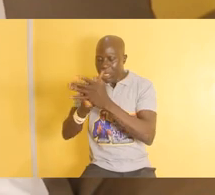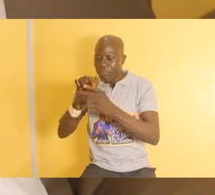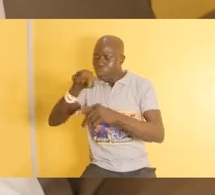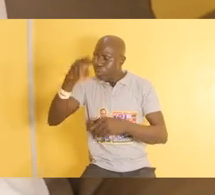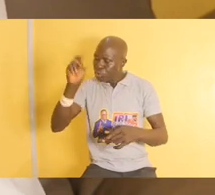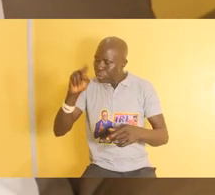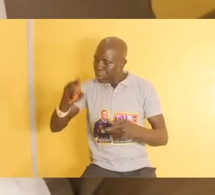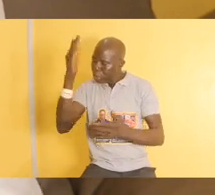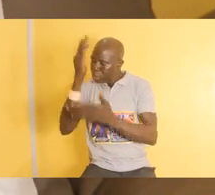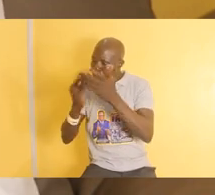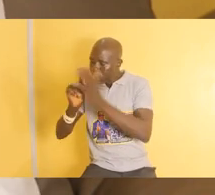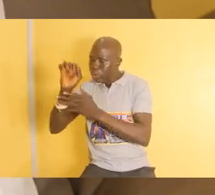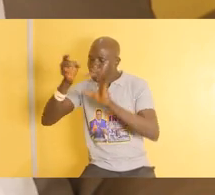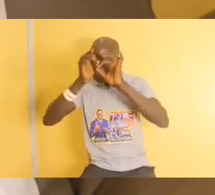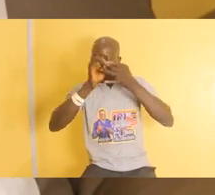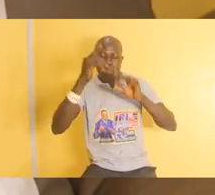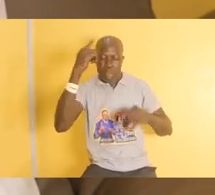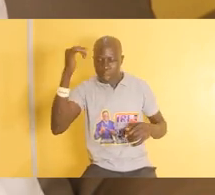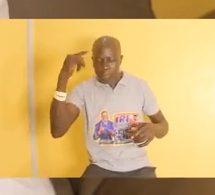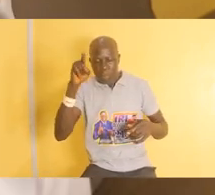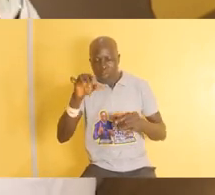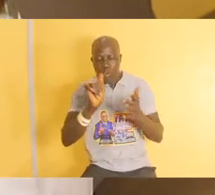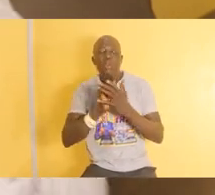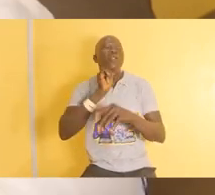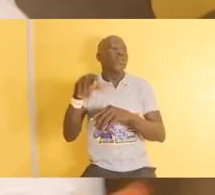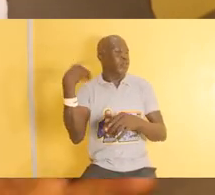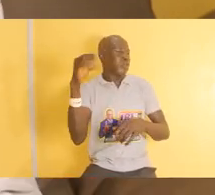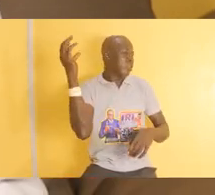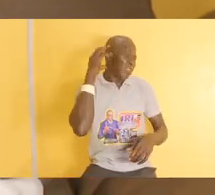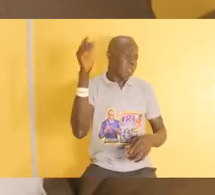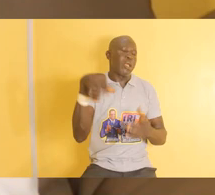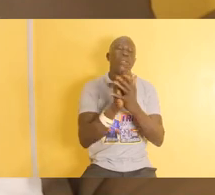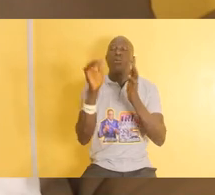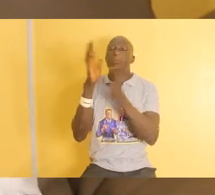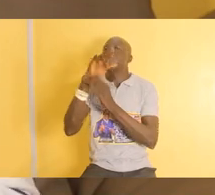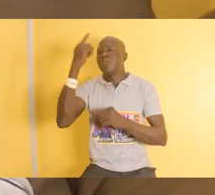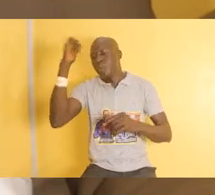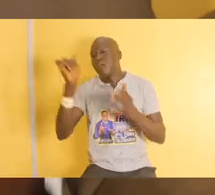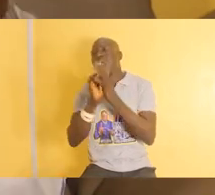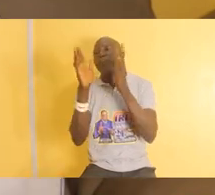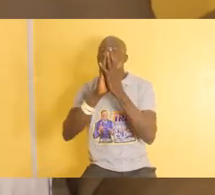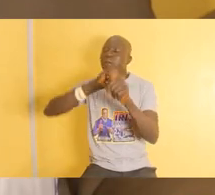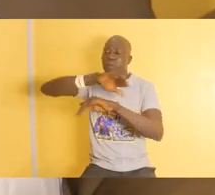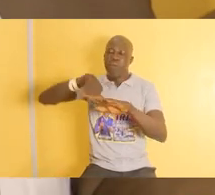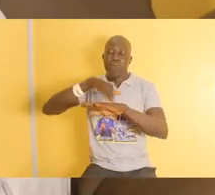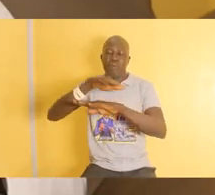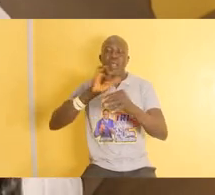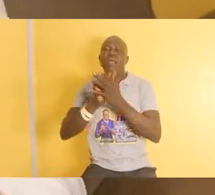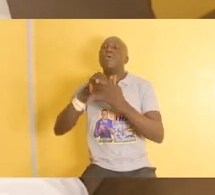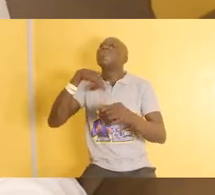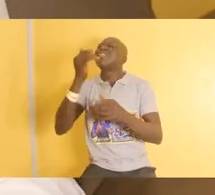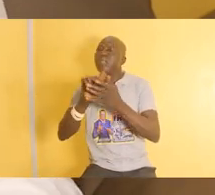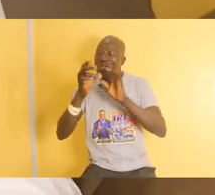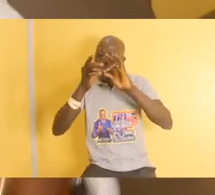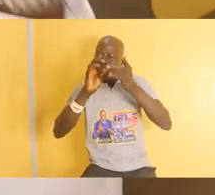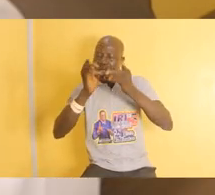nilo en to ma tun ma life re ki si ka gbo ala ka ta gbadu ale lo no yeah, dream and pray. Aso itun ma life